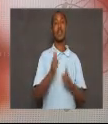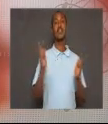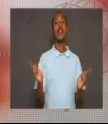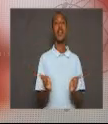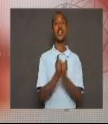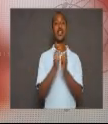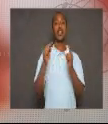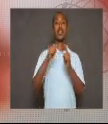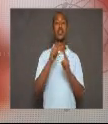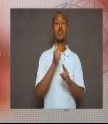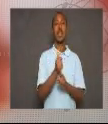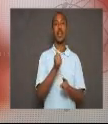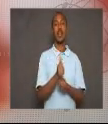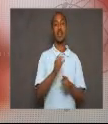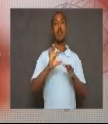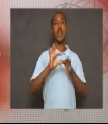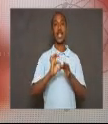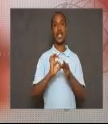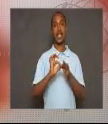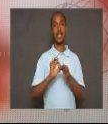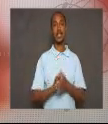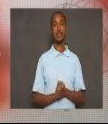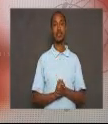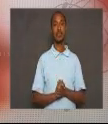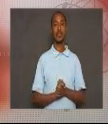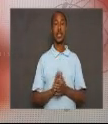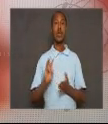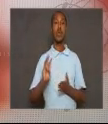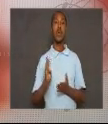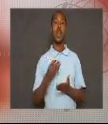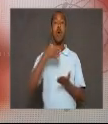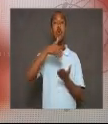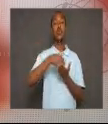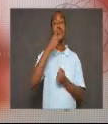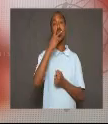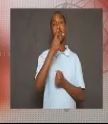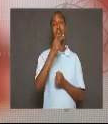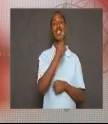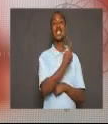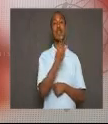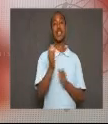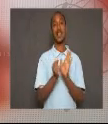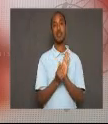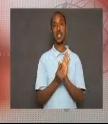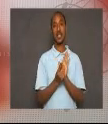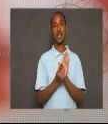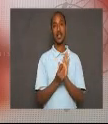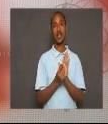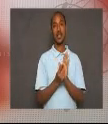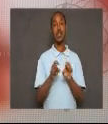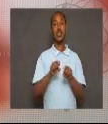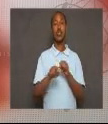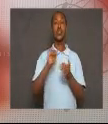relation to metallic bonding. We will also look at some examples so that